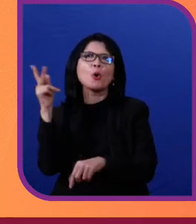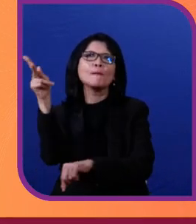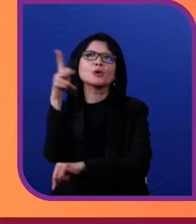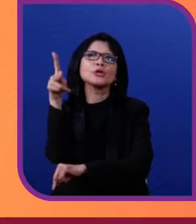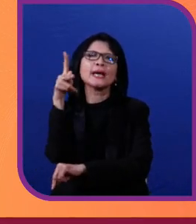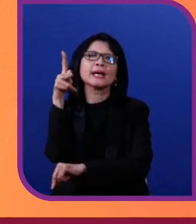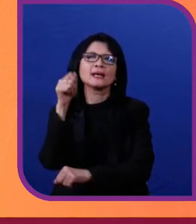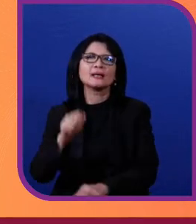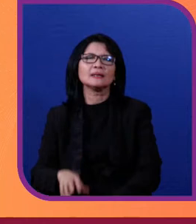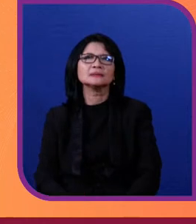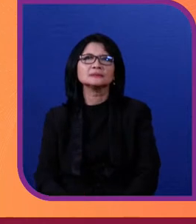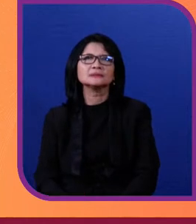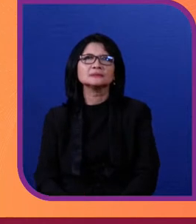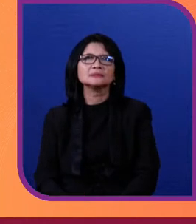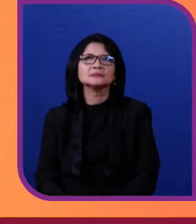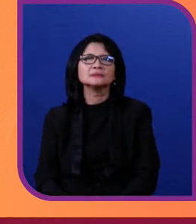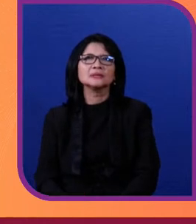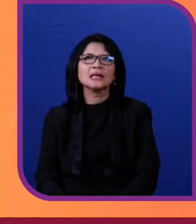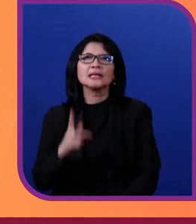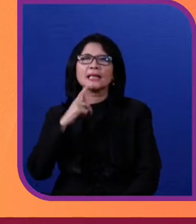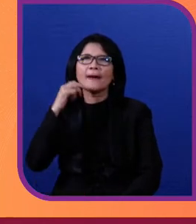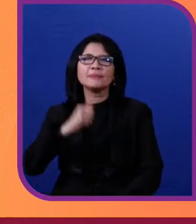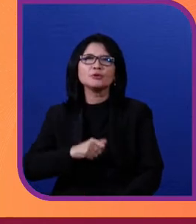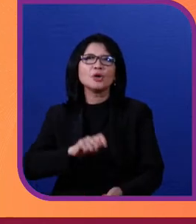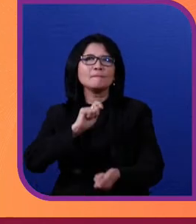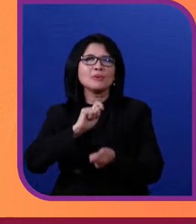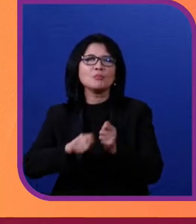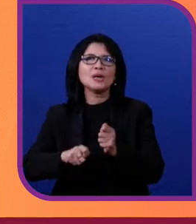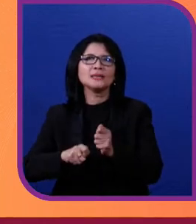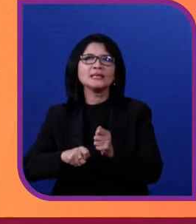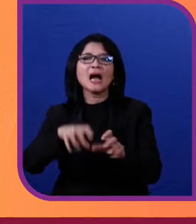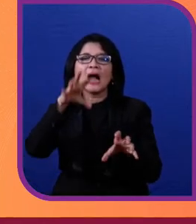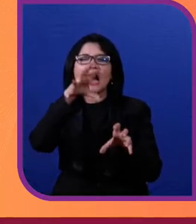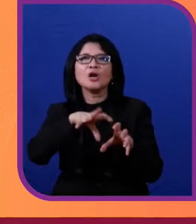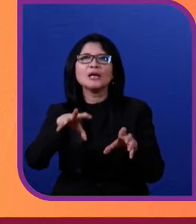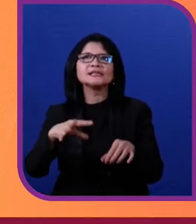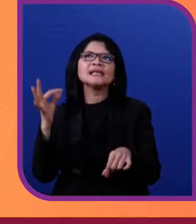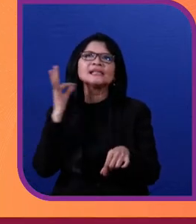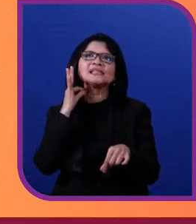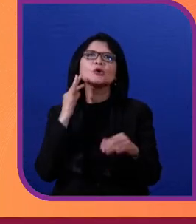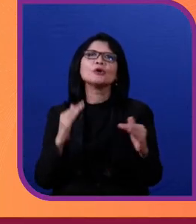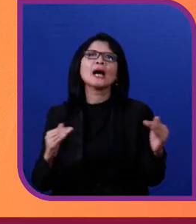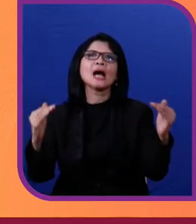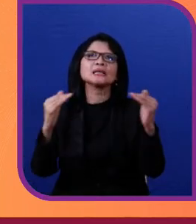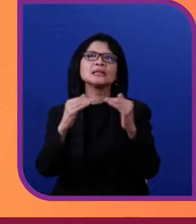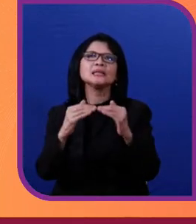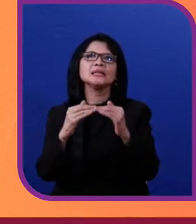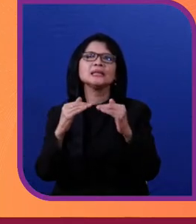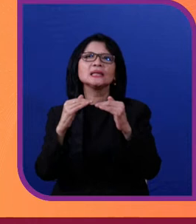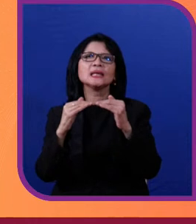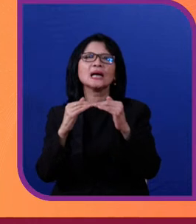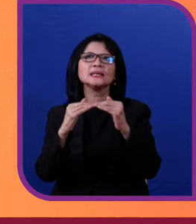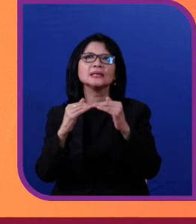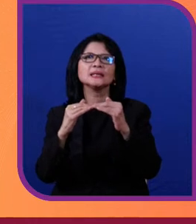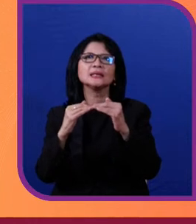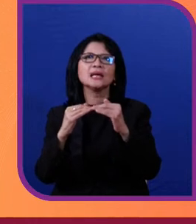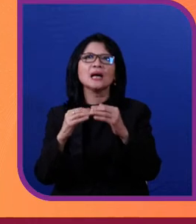fire resolution and then besonders location